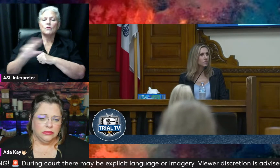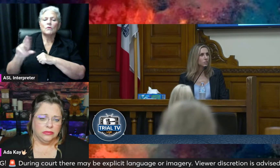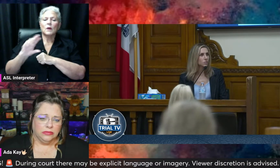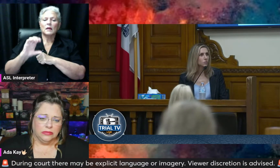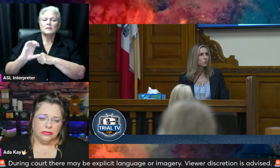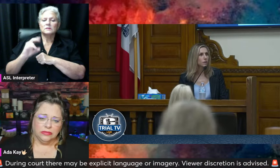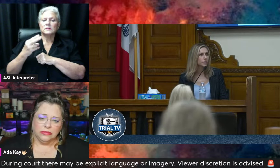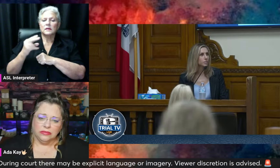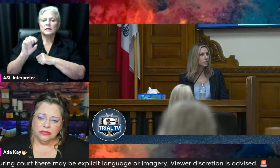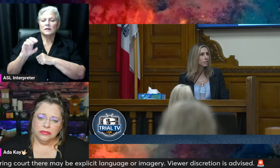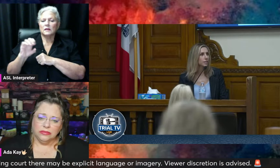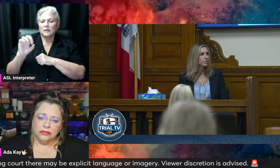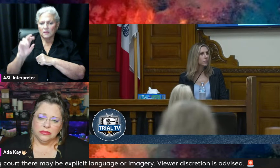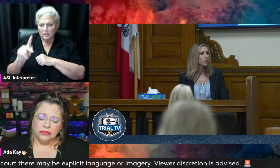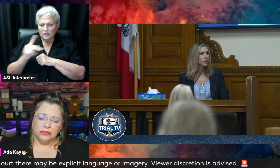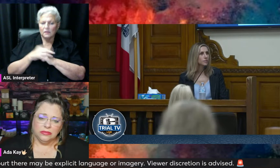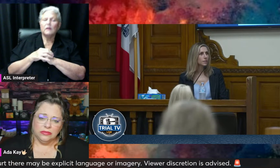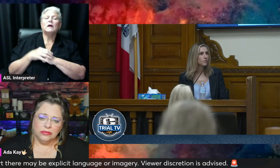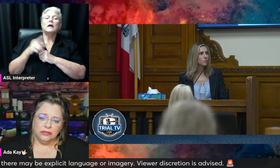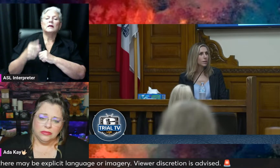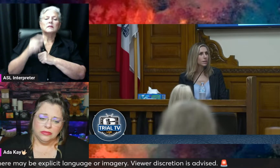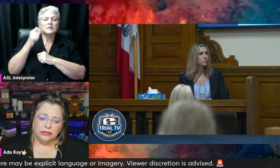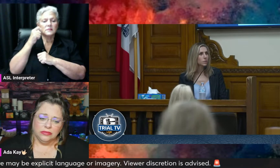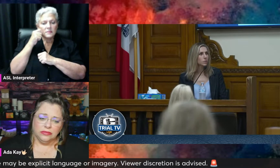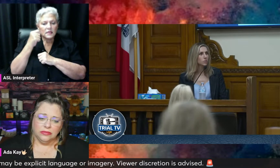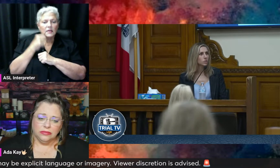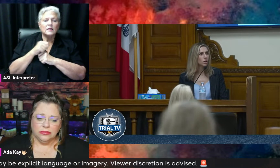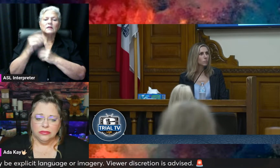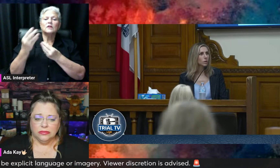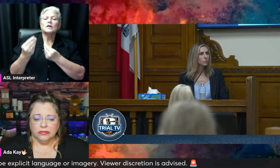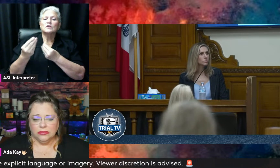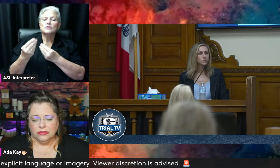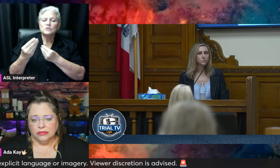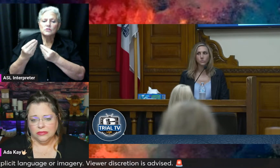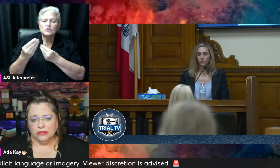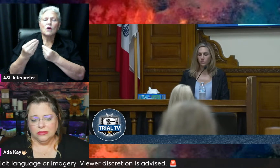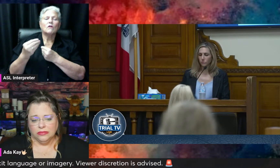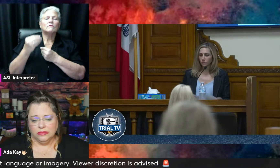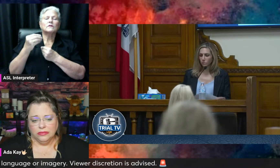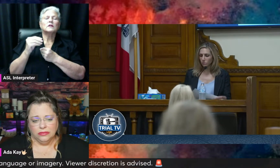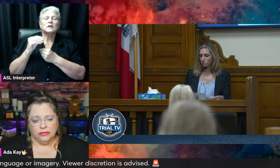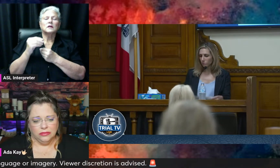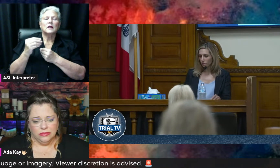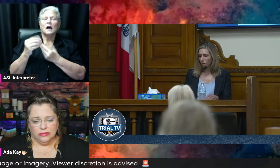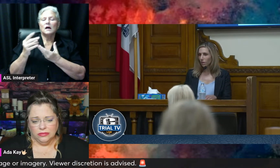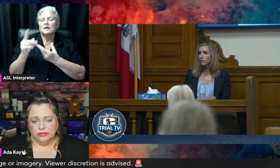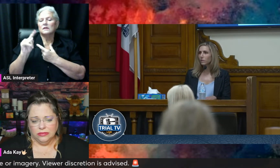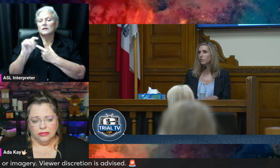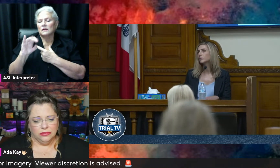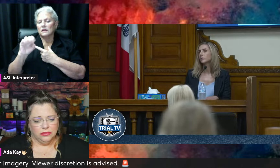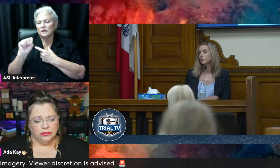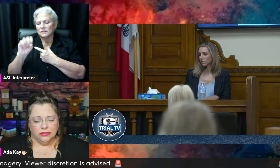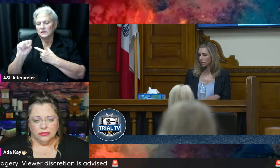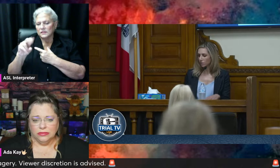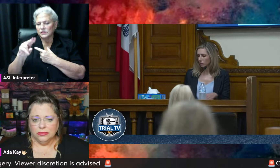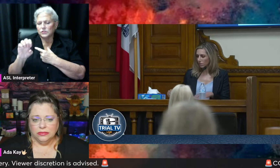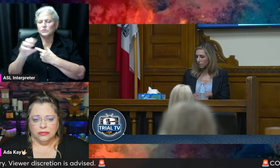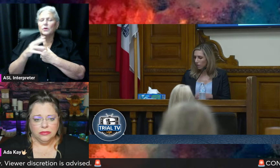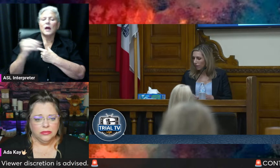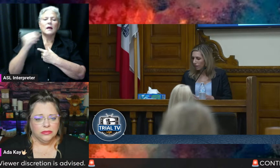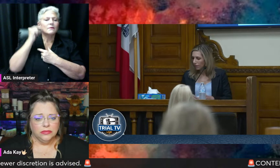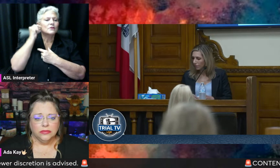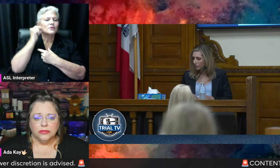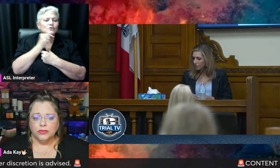the soft tissue of the right cheek, and then the right side of the mandible or the jawbone. What was the depth of that